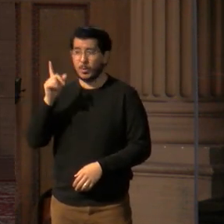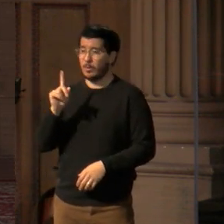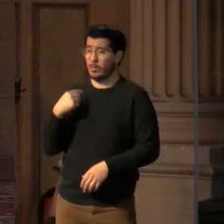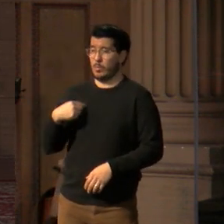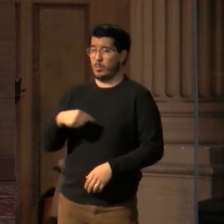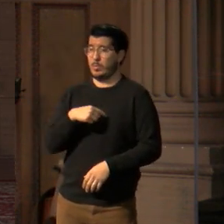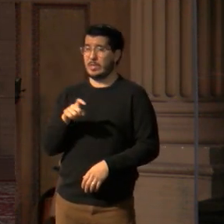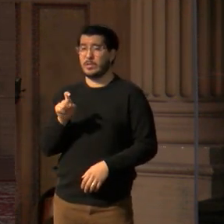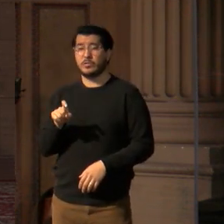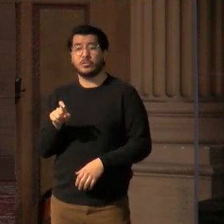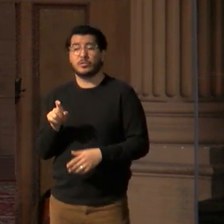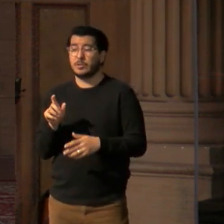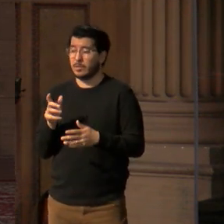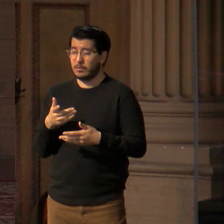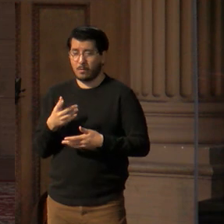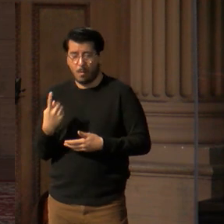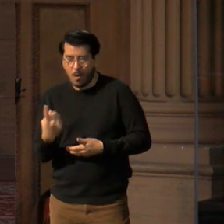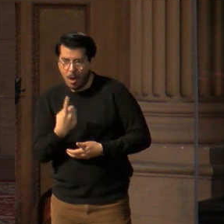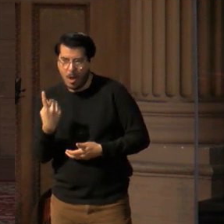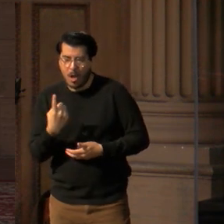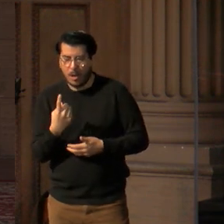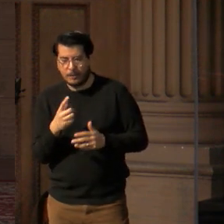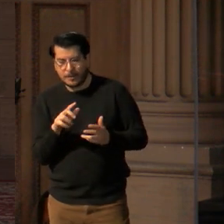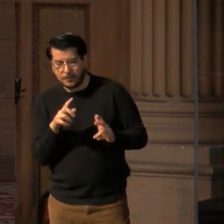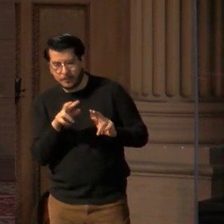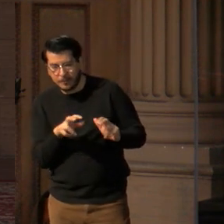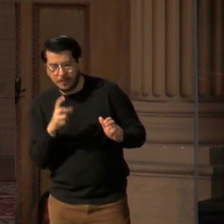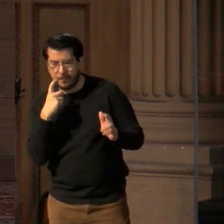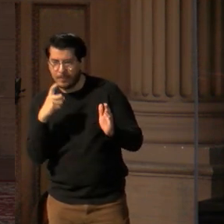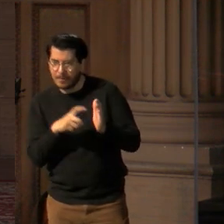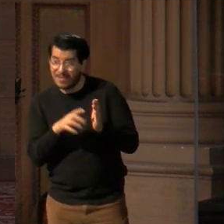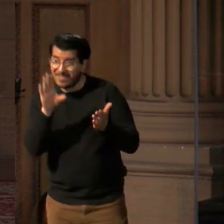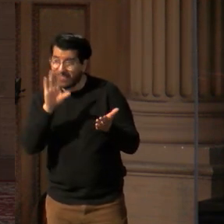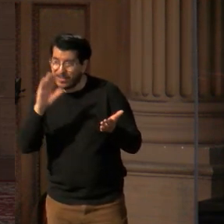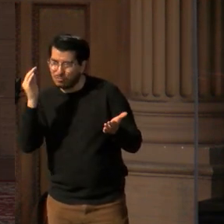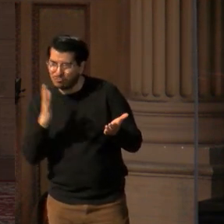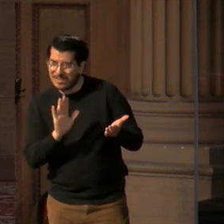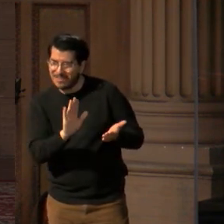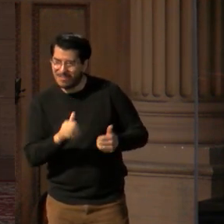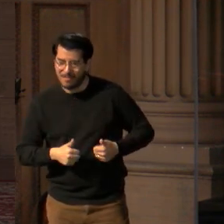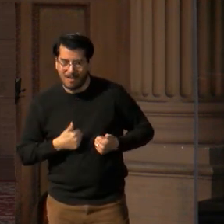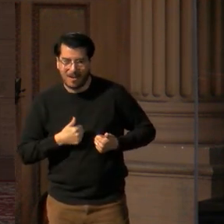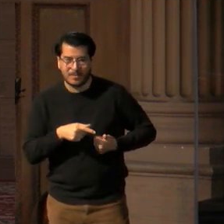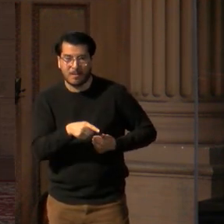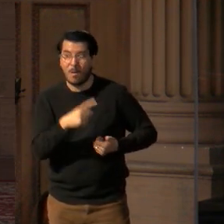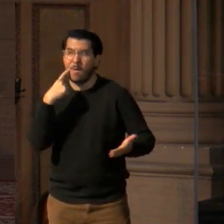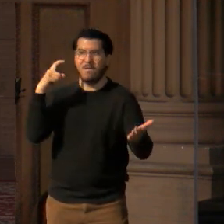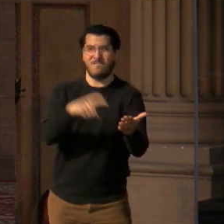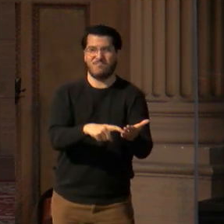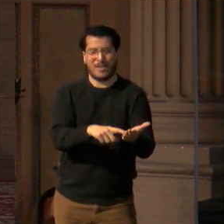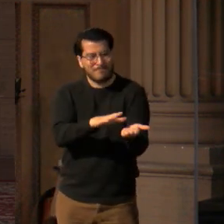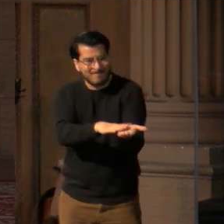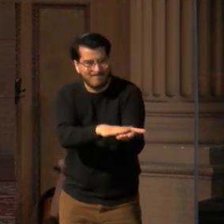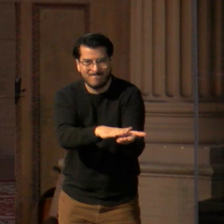consistently looking for the evidence of God's grace in people's lives and pointing that out rather than looking for ways that we can